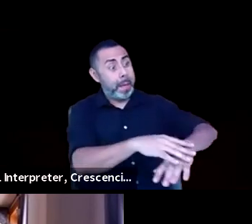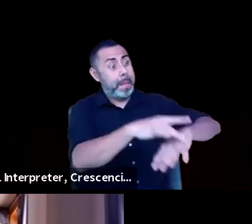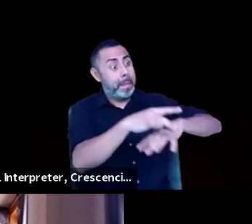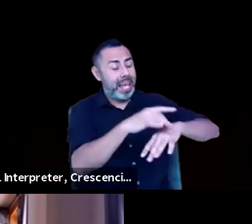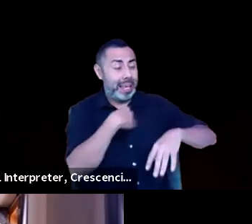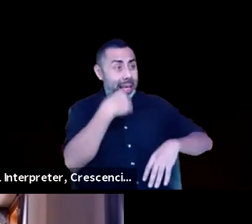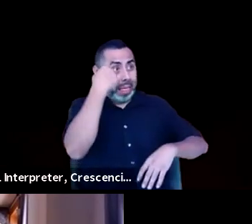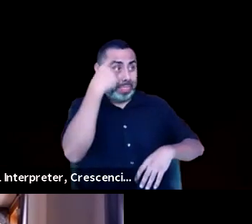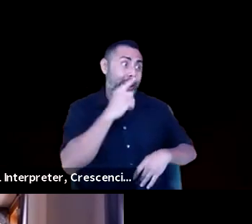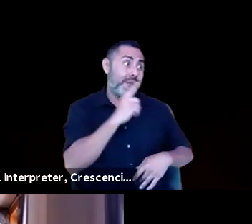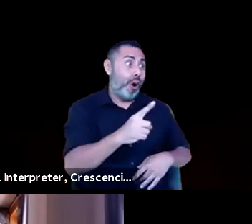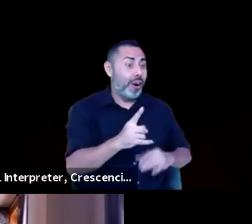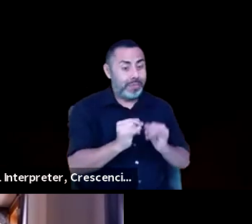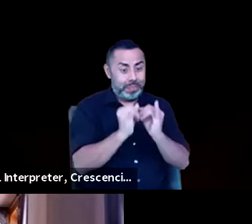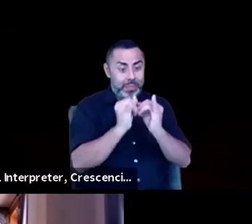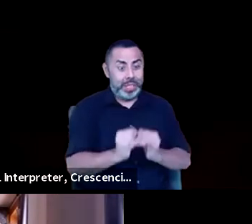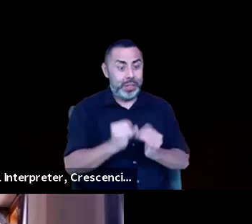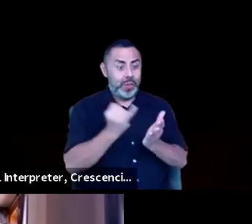artists. And